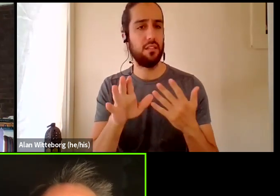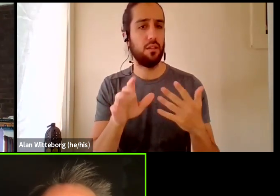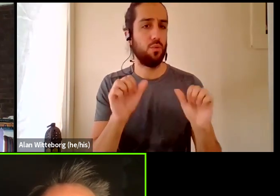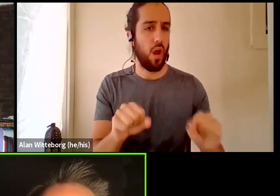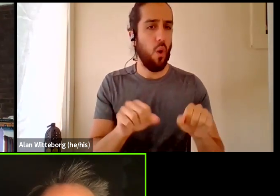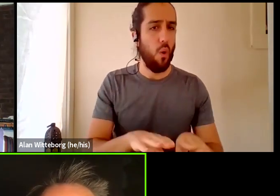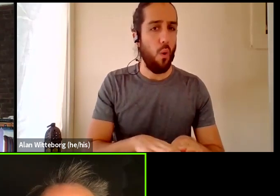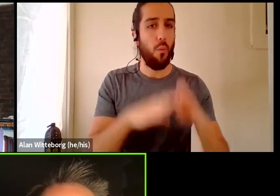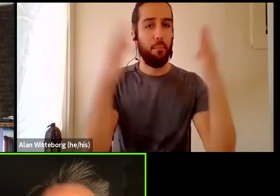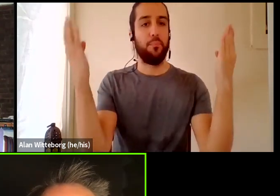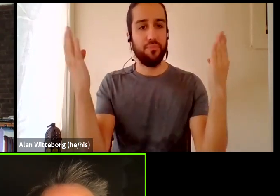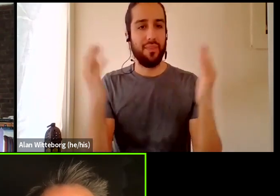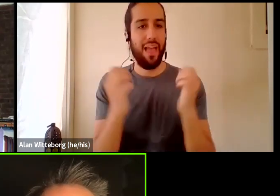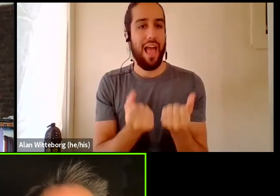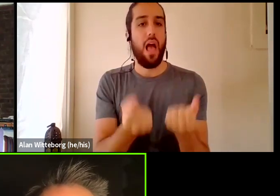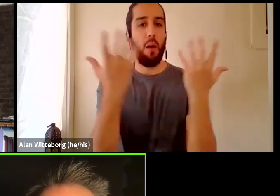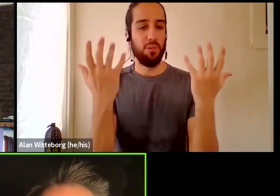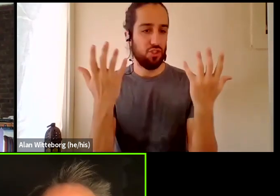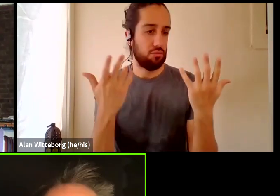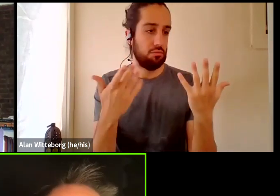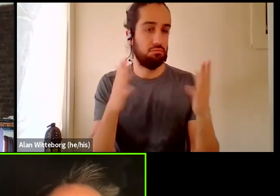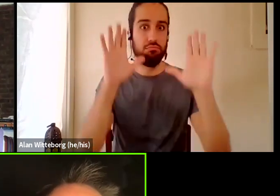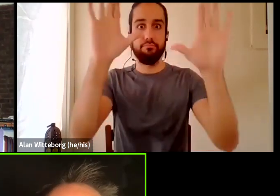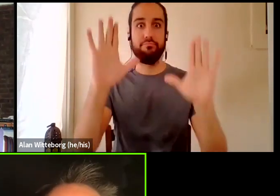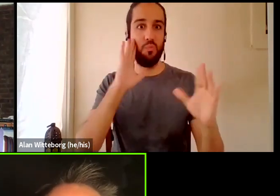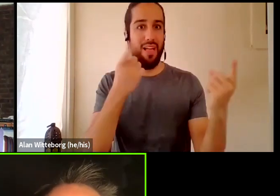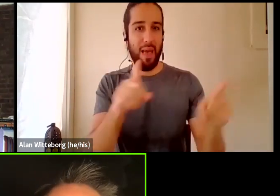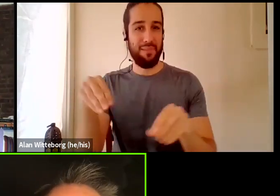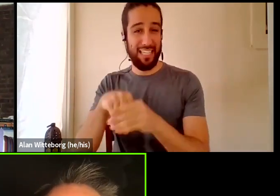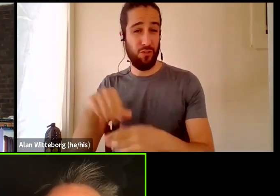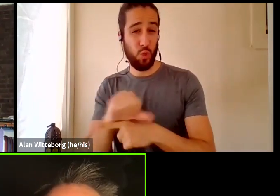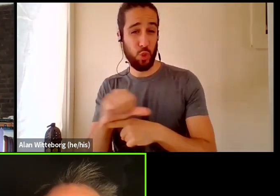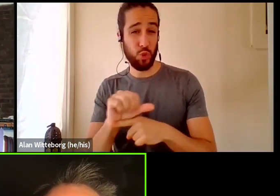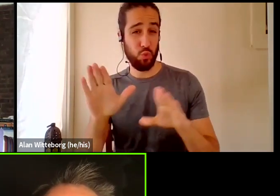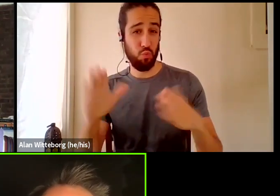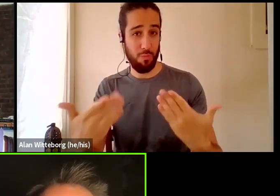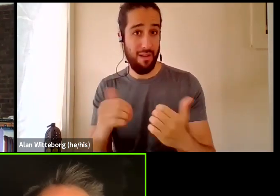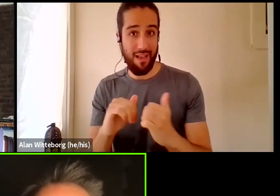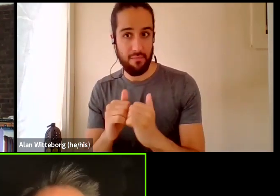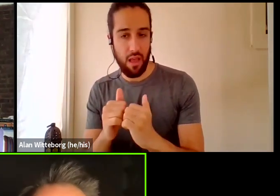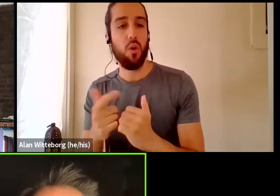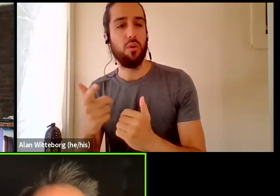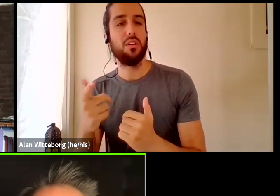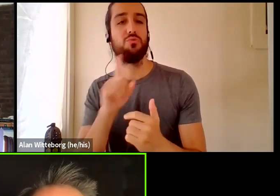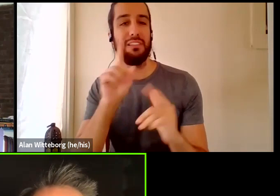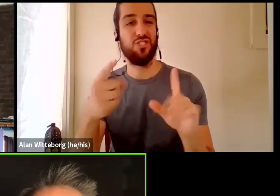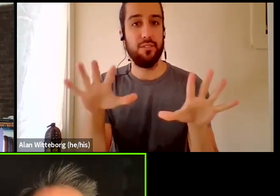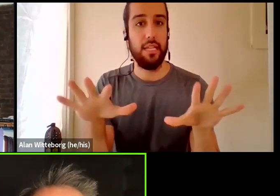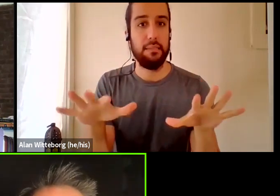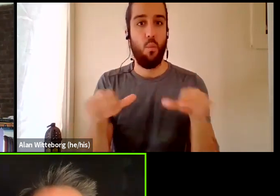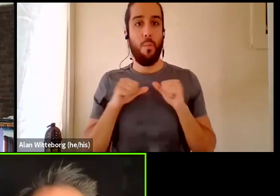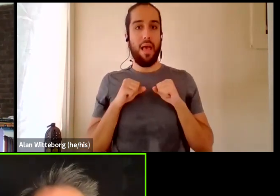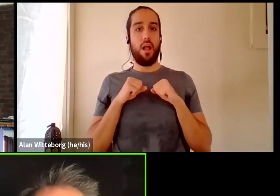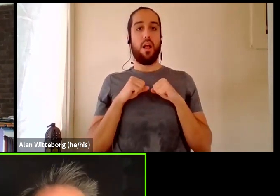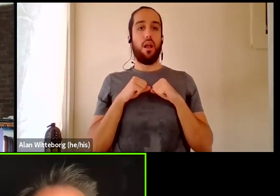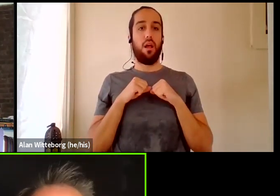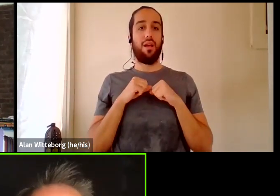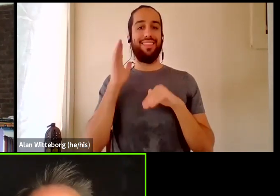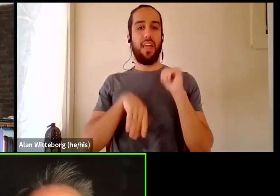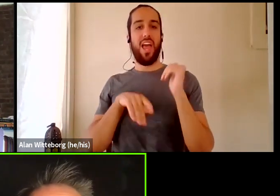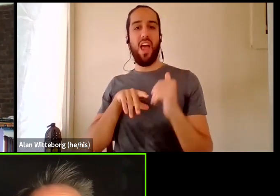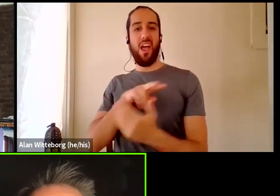how much excellence is gonna happen in a rehearsal room is really built in pulling back rather than jumping